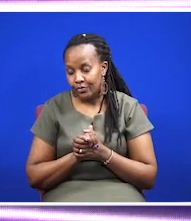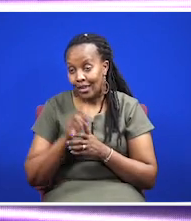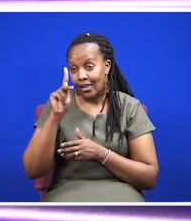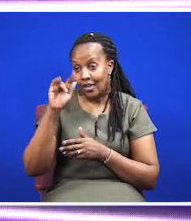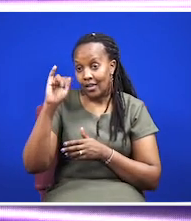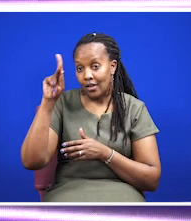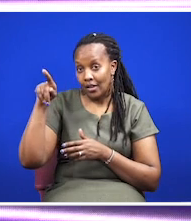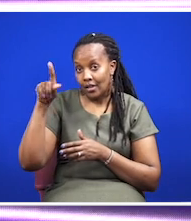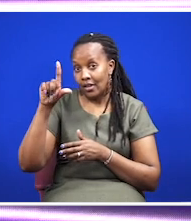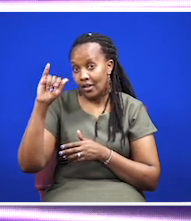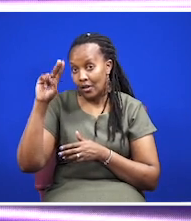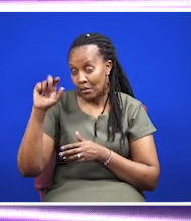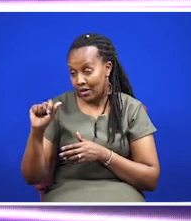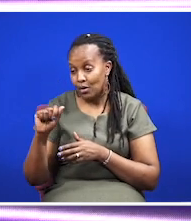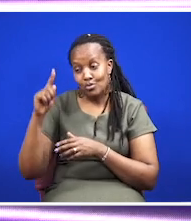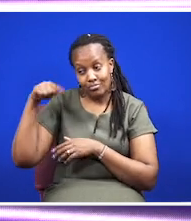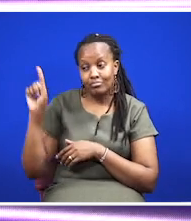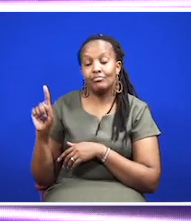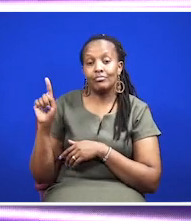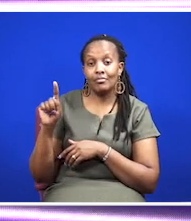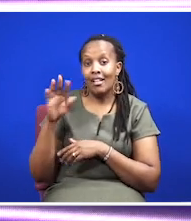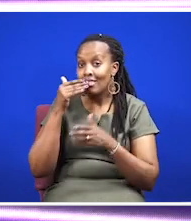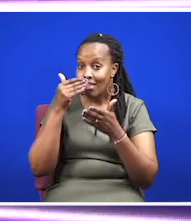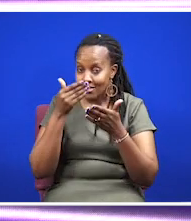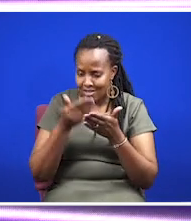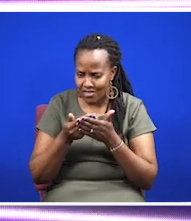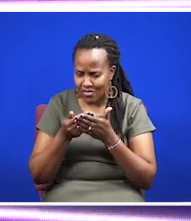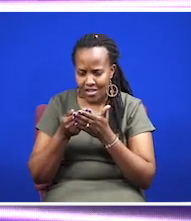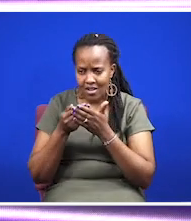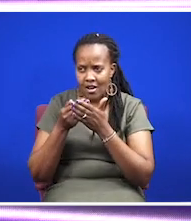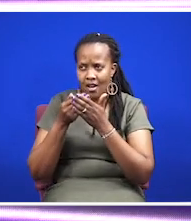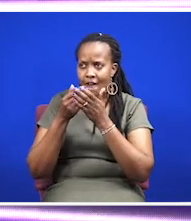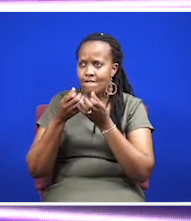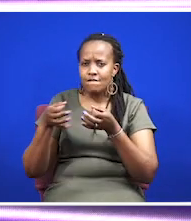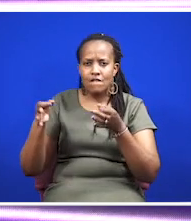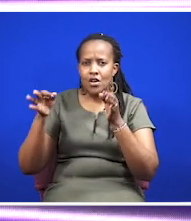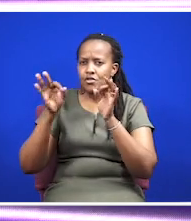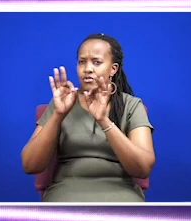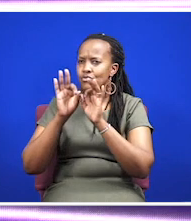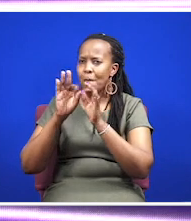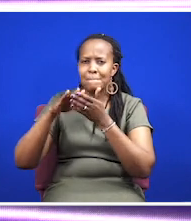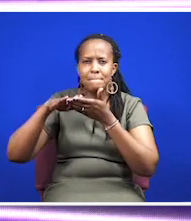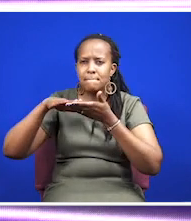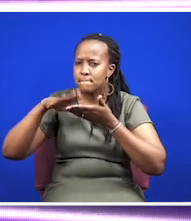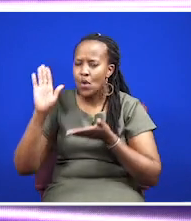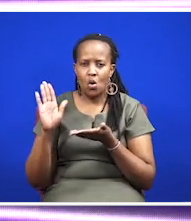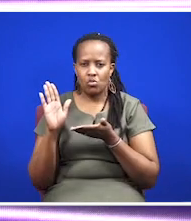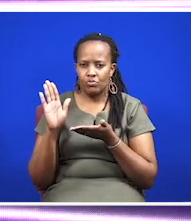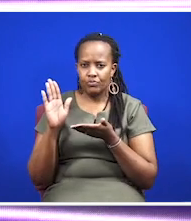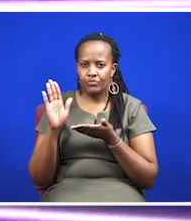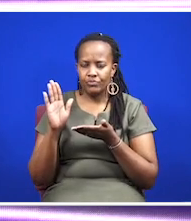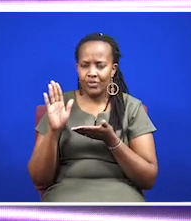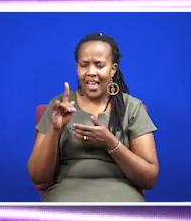Kipling was right. Thanksgiving is invaluable. And it is one of those things that we have missed in our